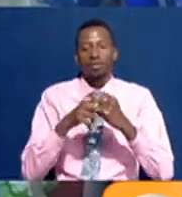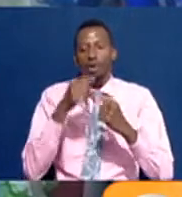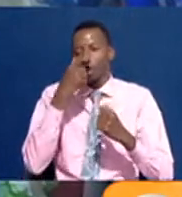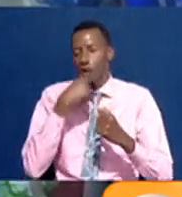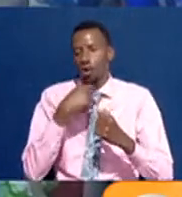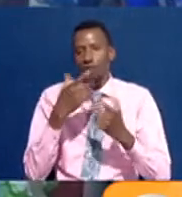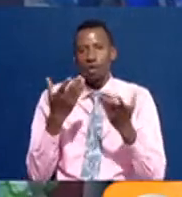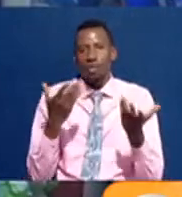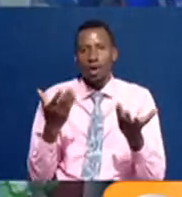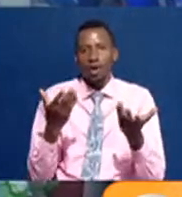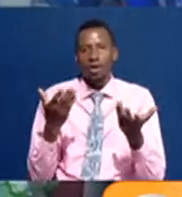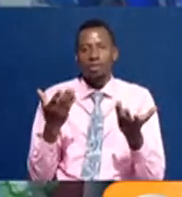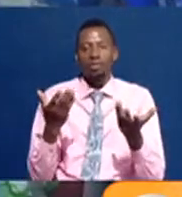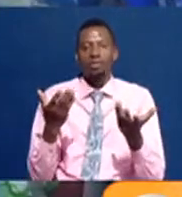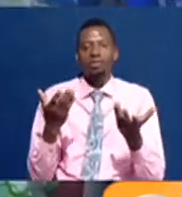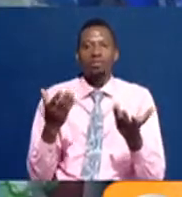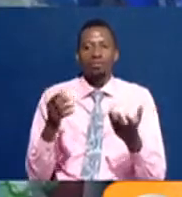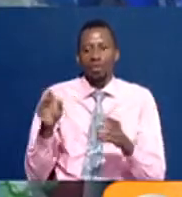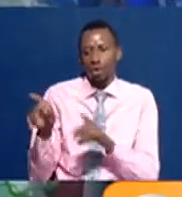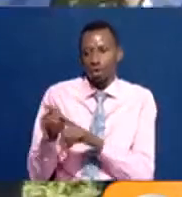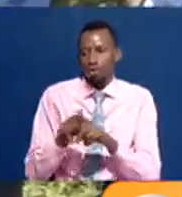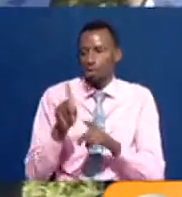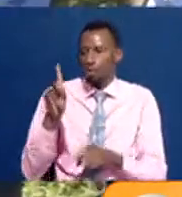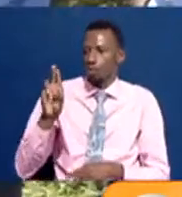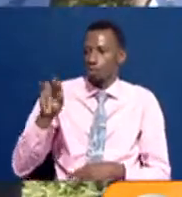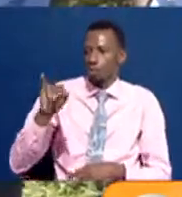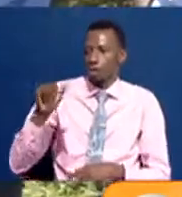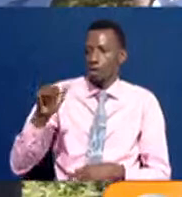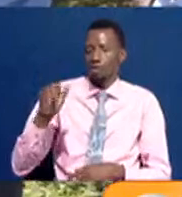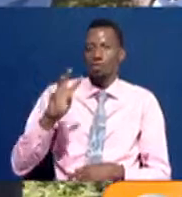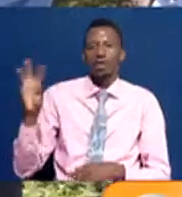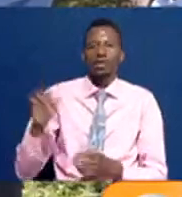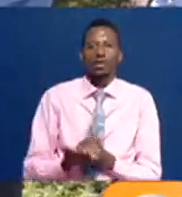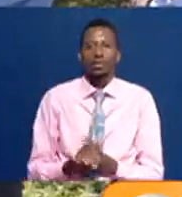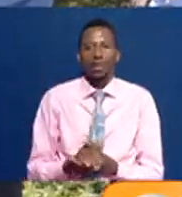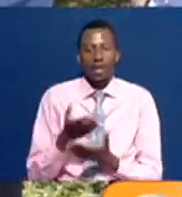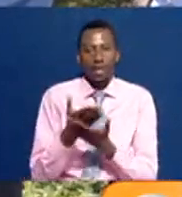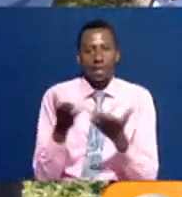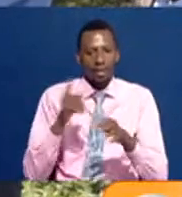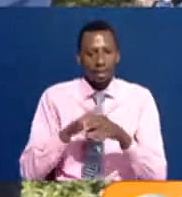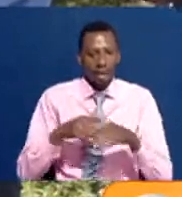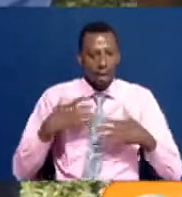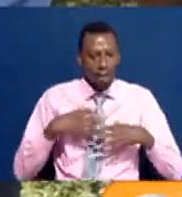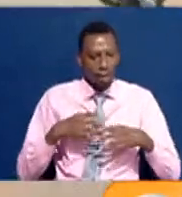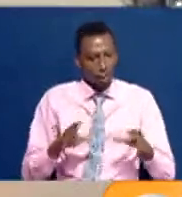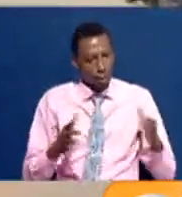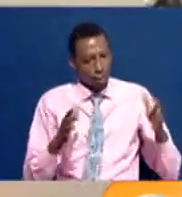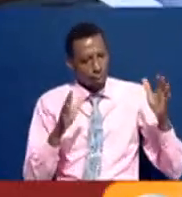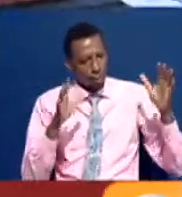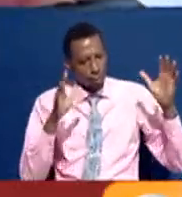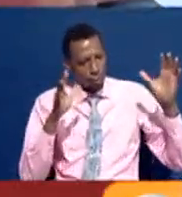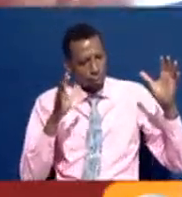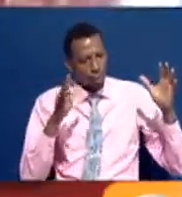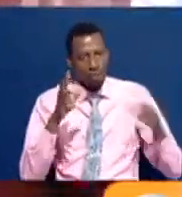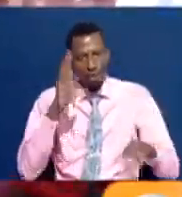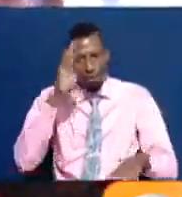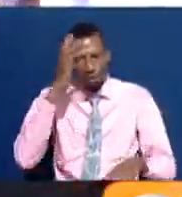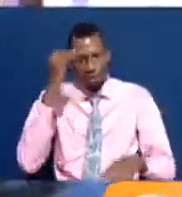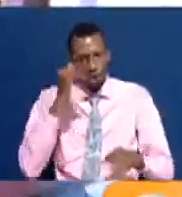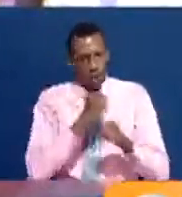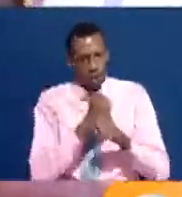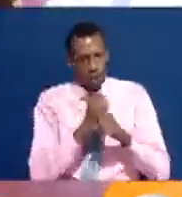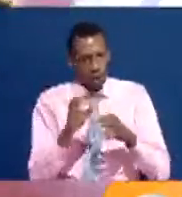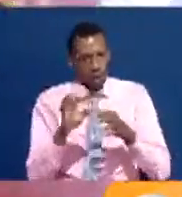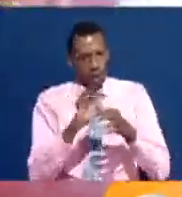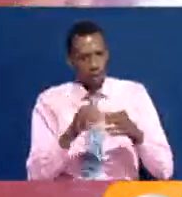village, Bukira South, also in Kuria West. This comes as locals continue to heap praises on the police for a well-coordinated